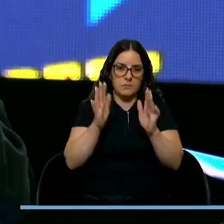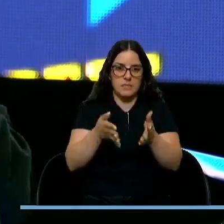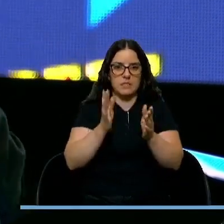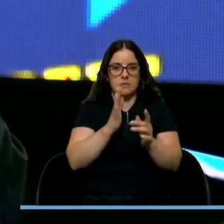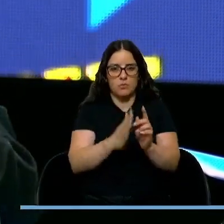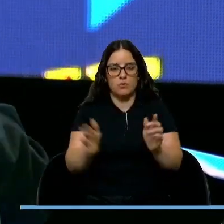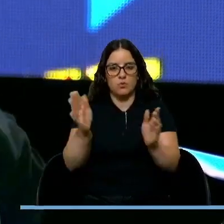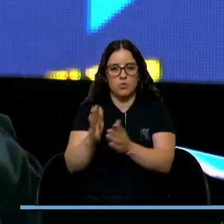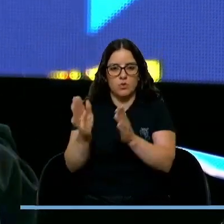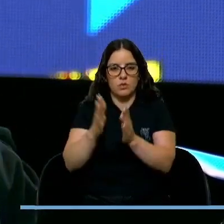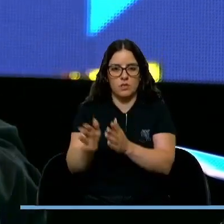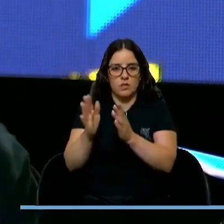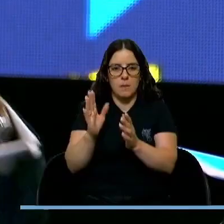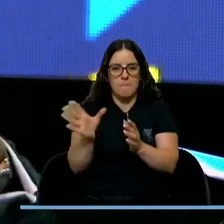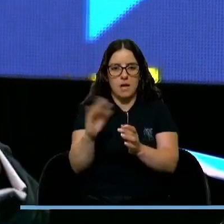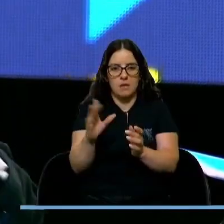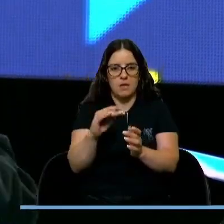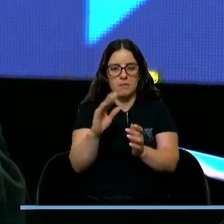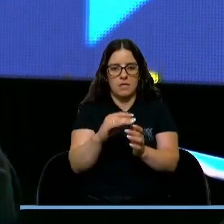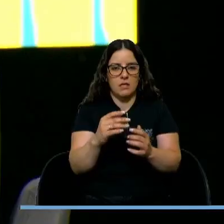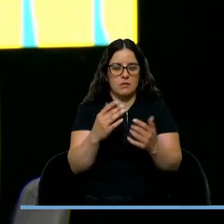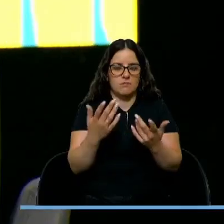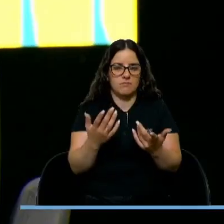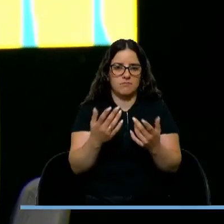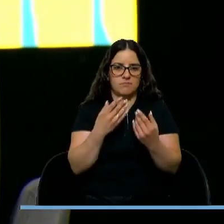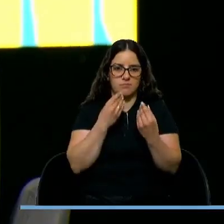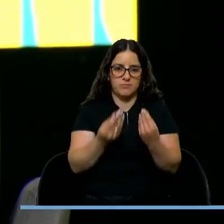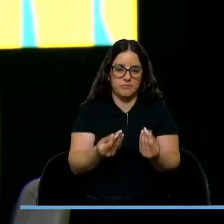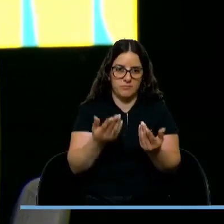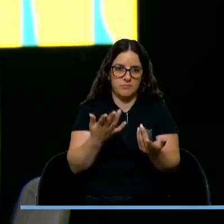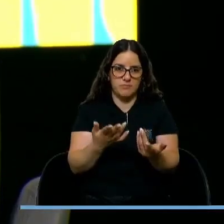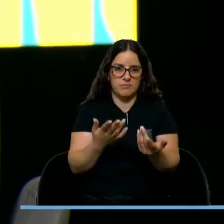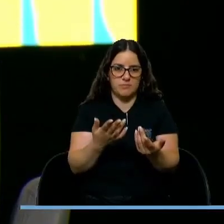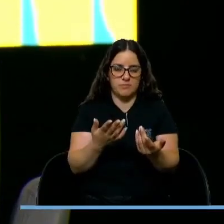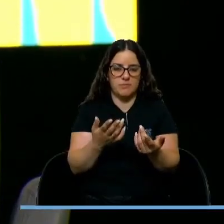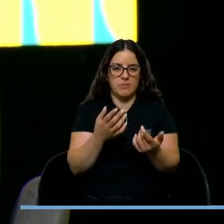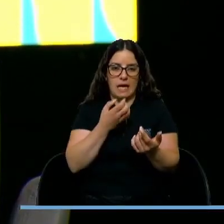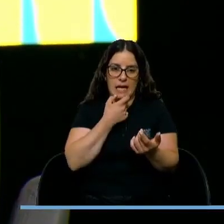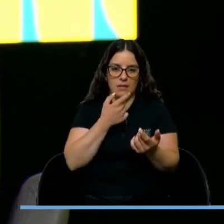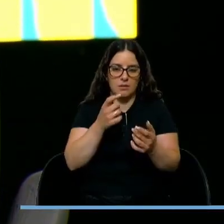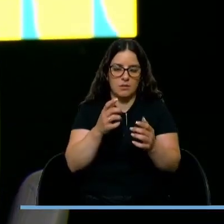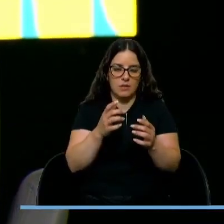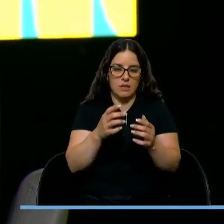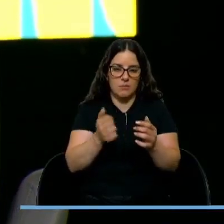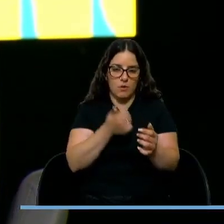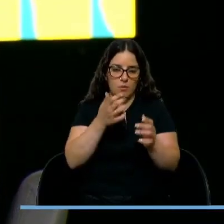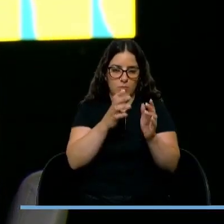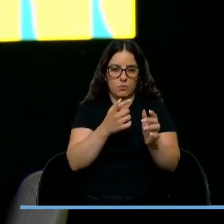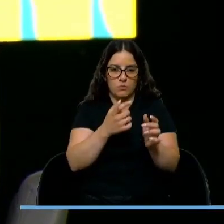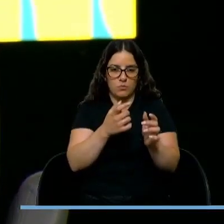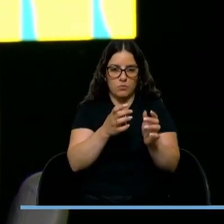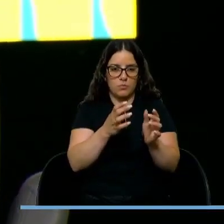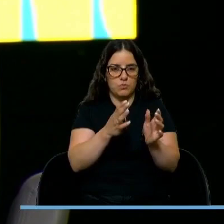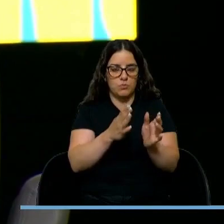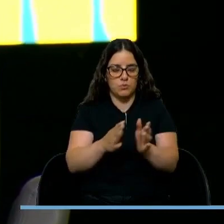need to produce more and more and more. So this production should be sustainable.